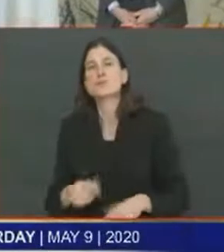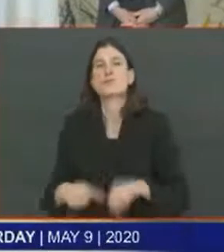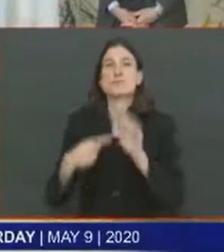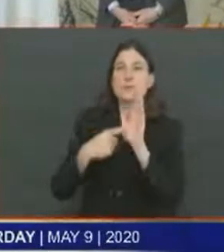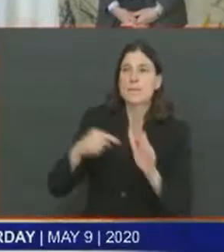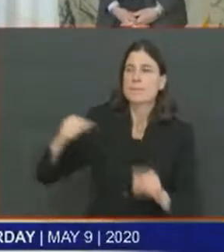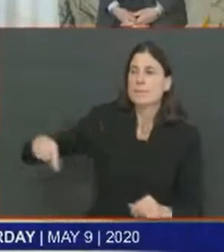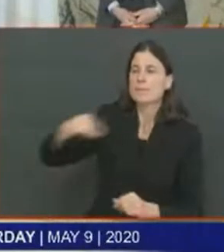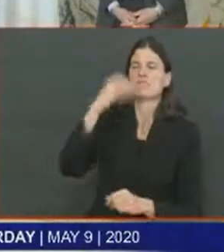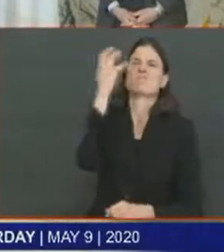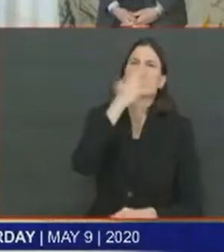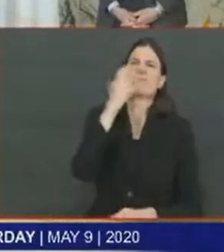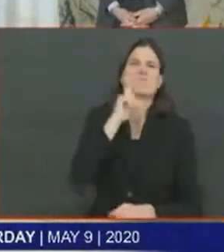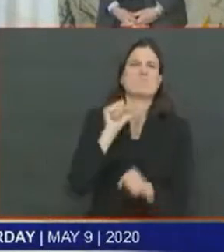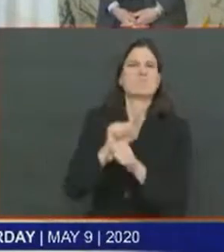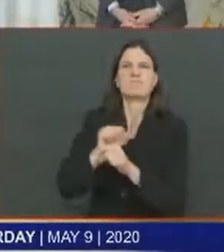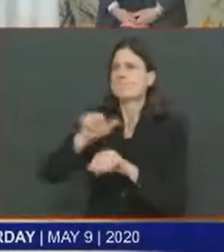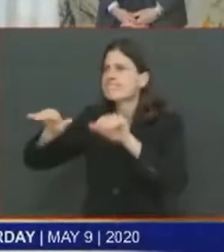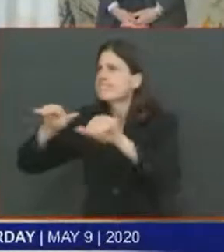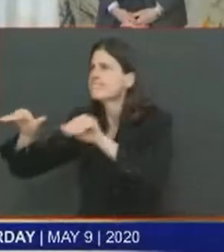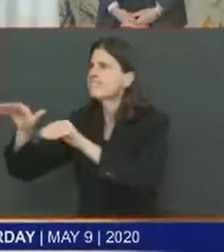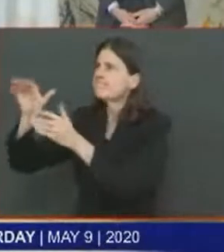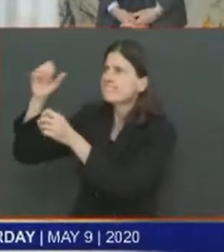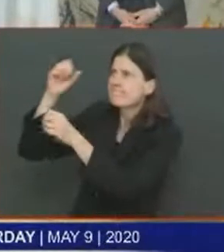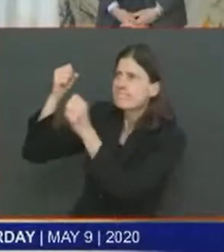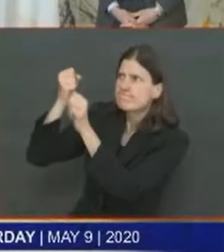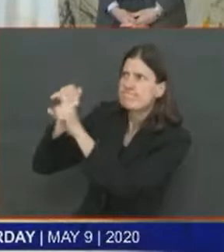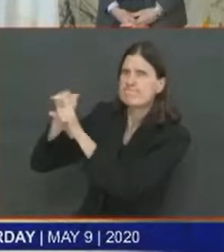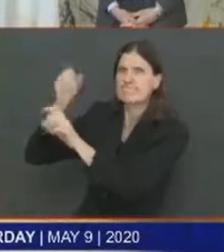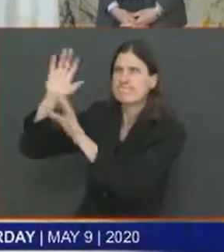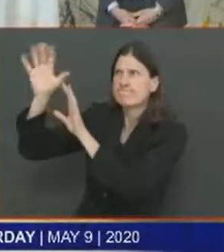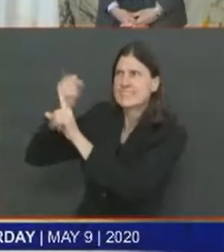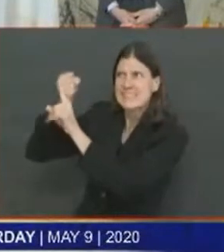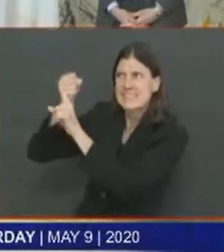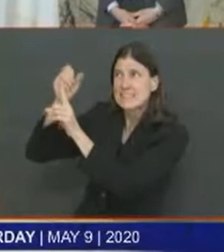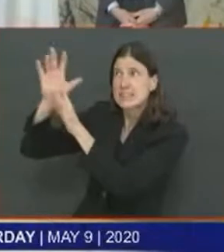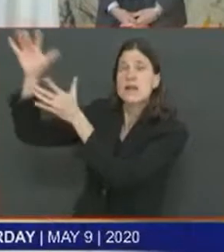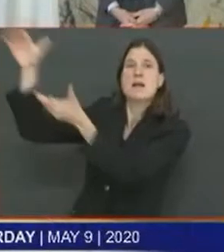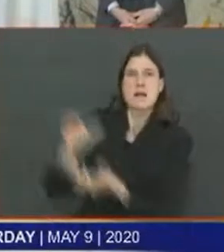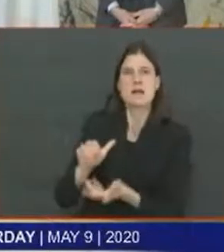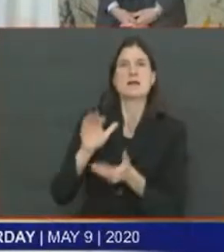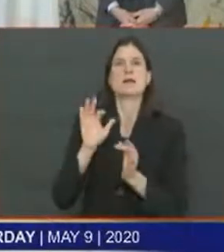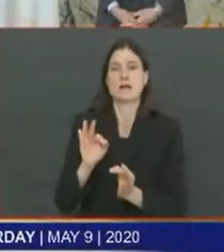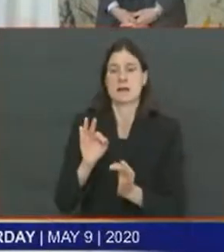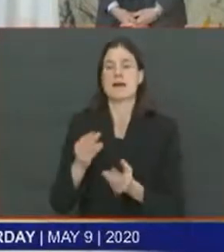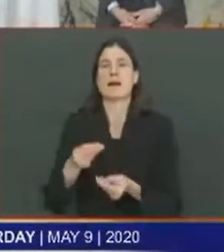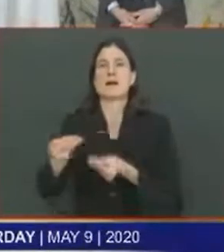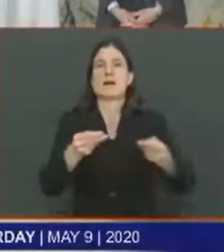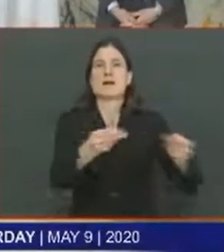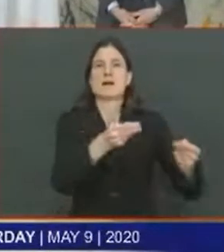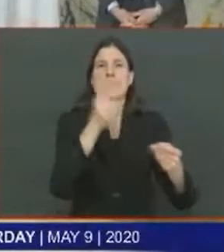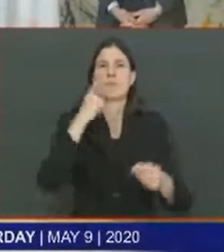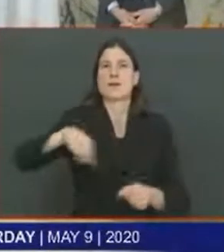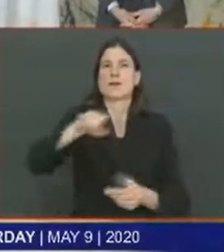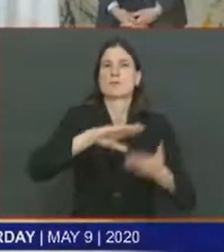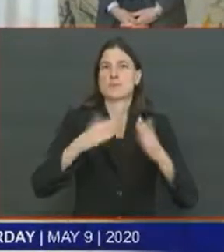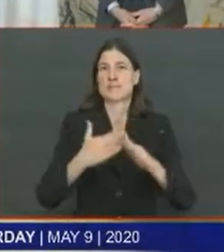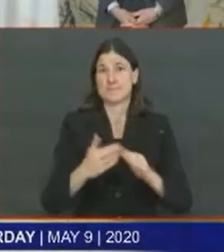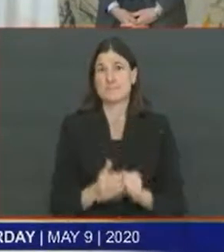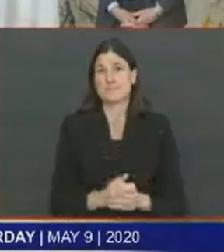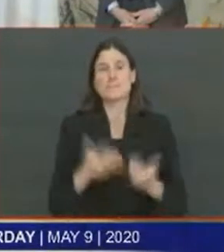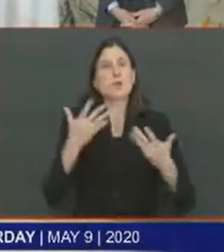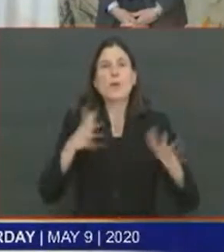needs that Rhode Islanders have today. The need to feed their families with fresh, locally produced